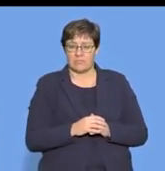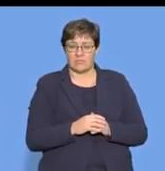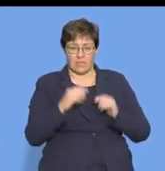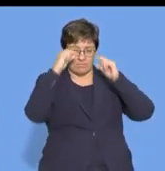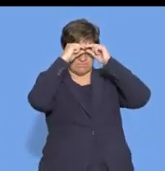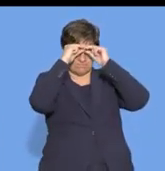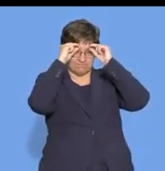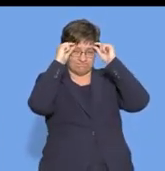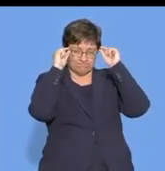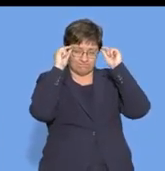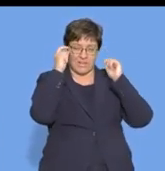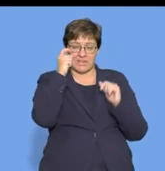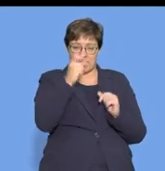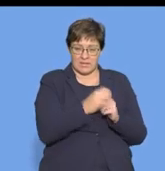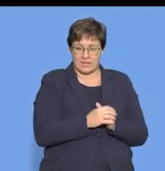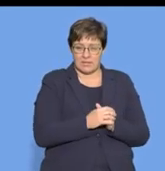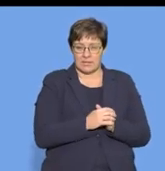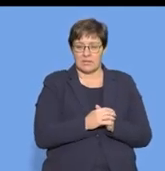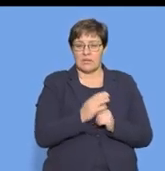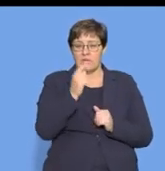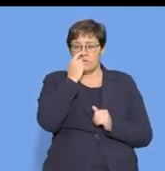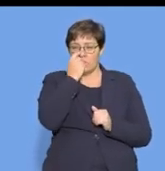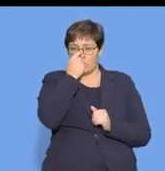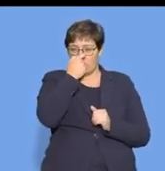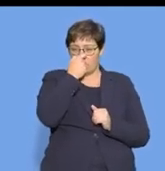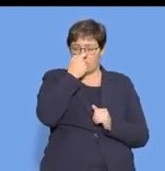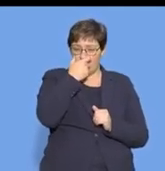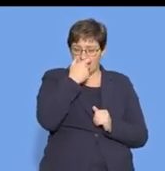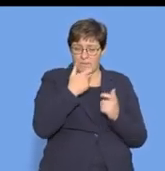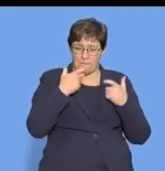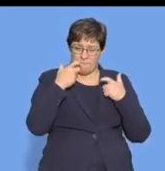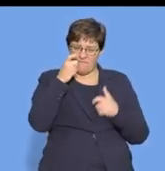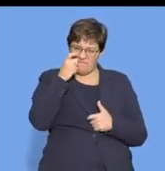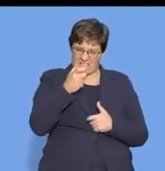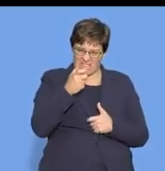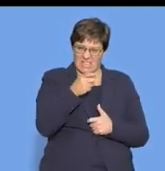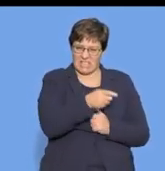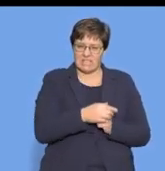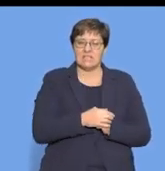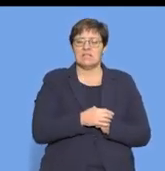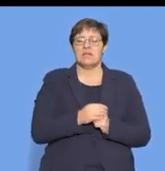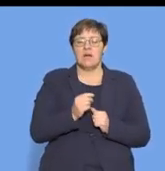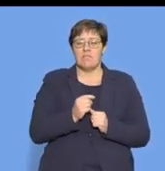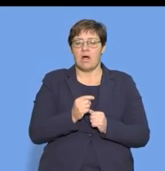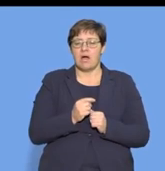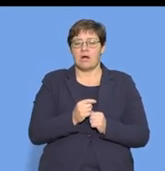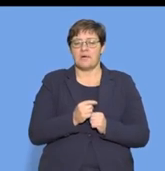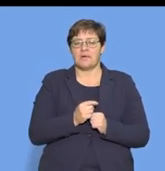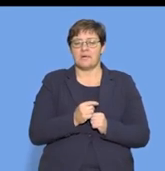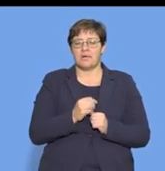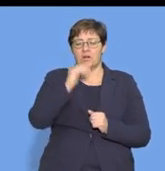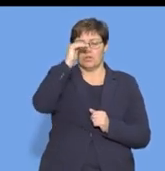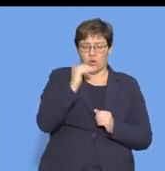cranium. They had thick brow ridges. The nose was broad and large. They were short